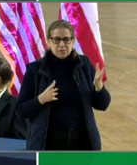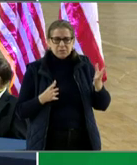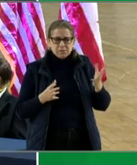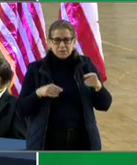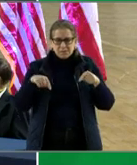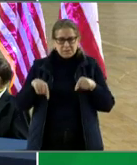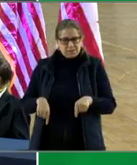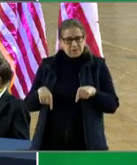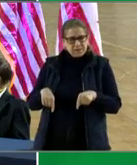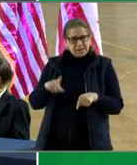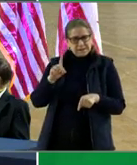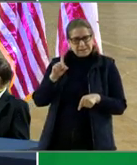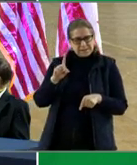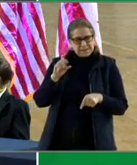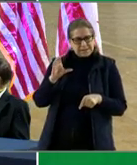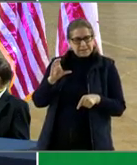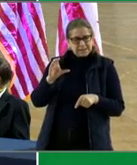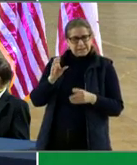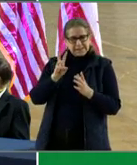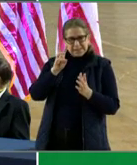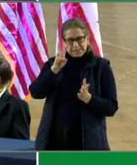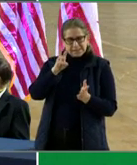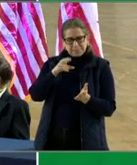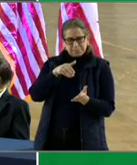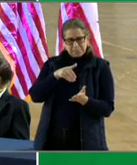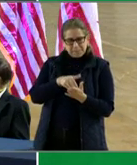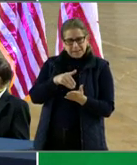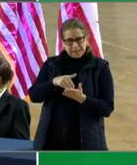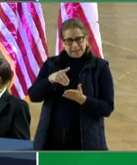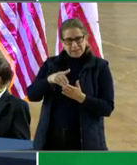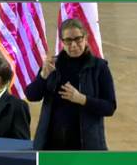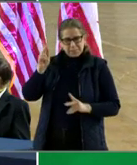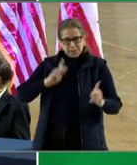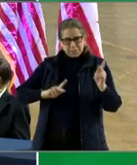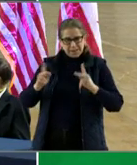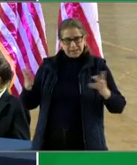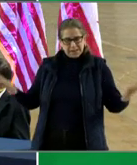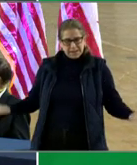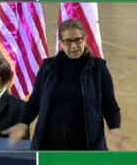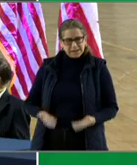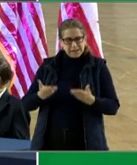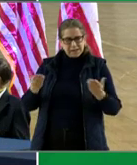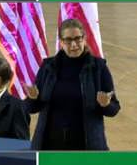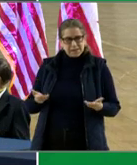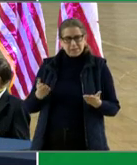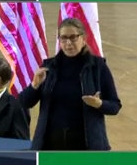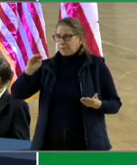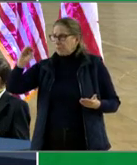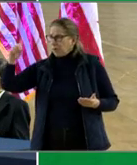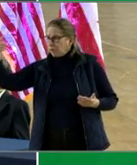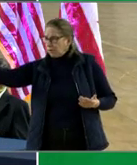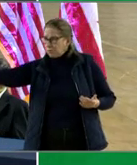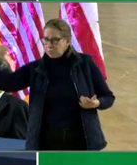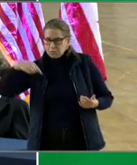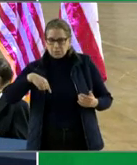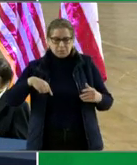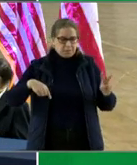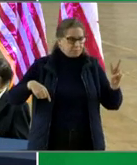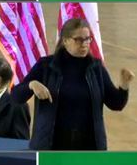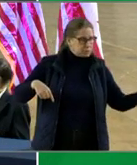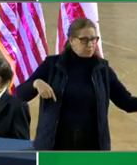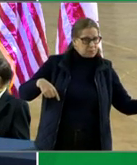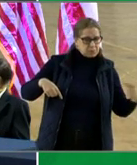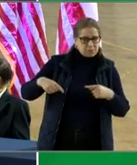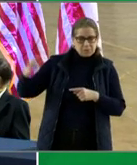6 million people that make up this capital region and cross borders for work. cross borders for